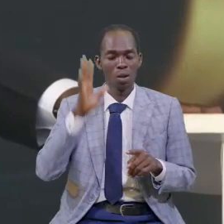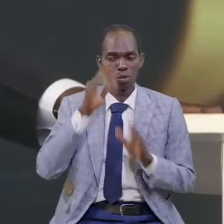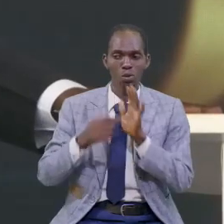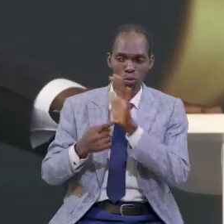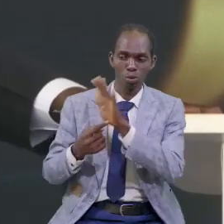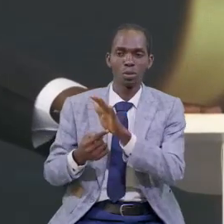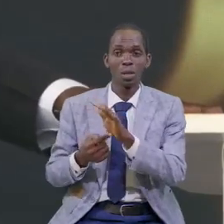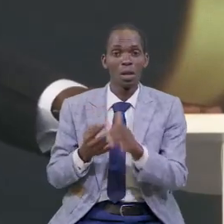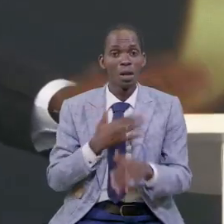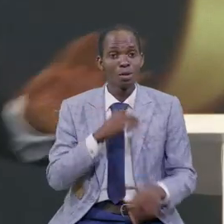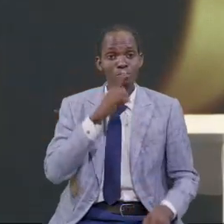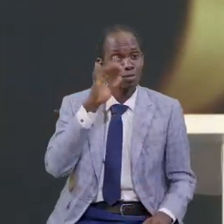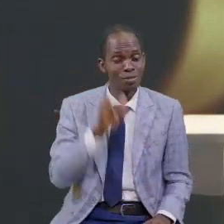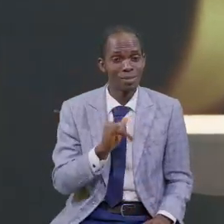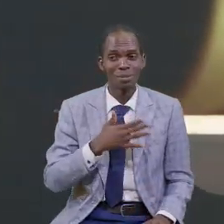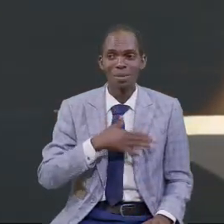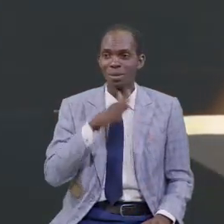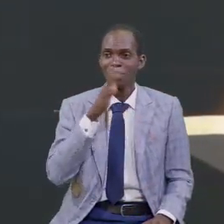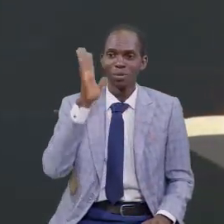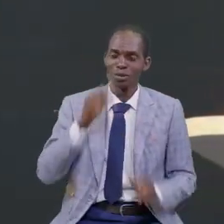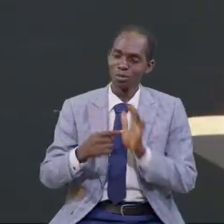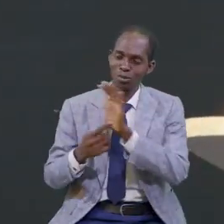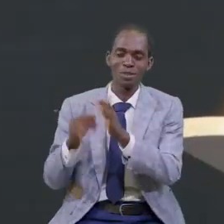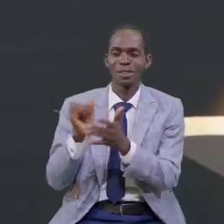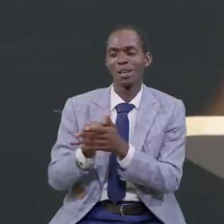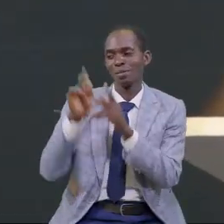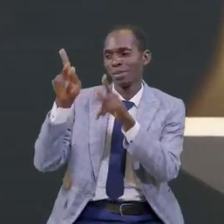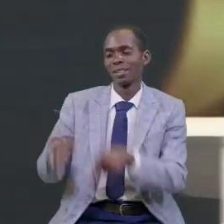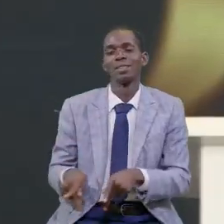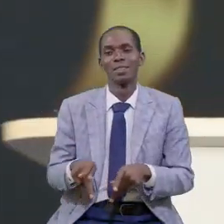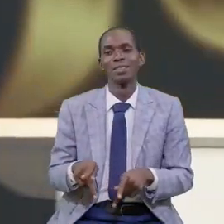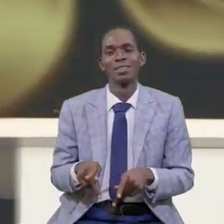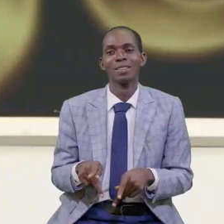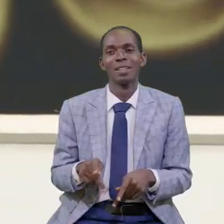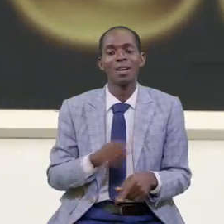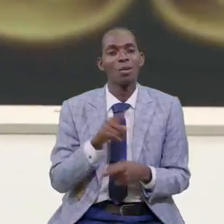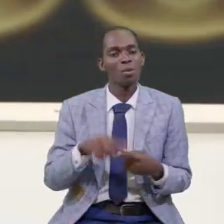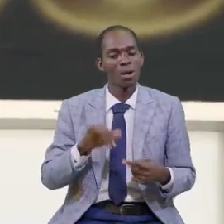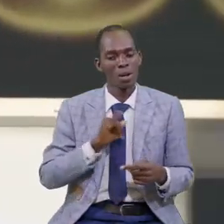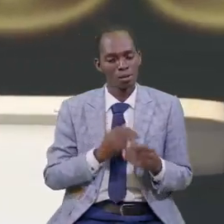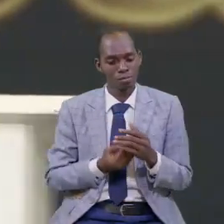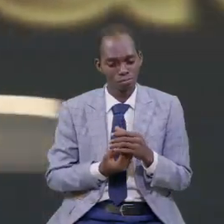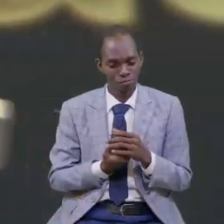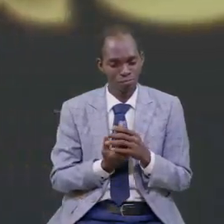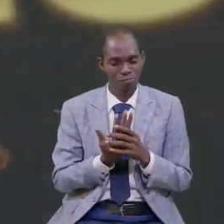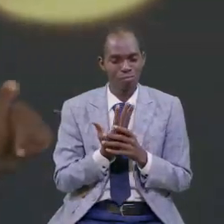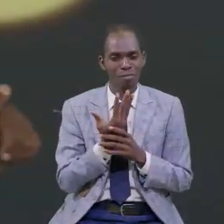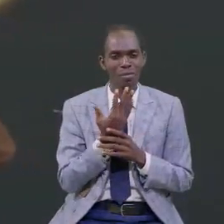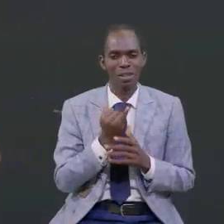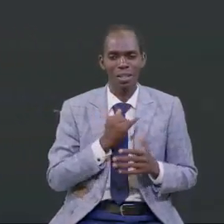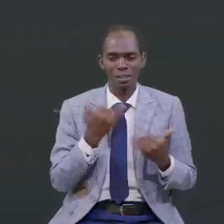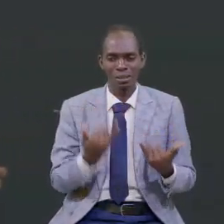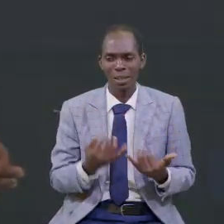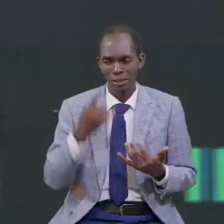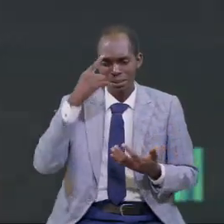will show that person. And when I was growing up, I came to a crossroad. I'm